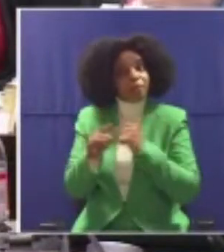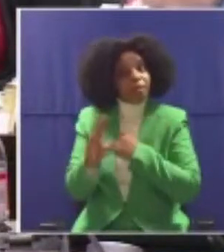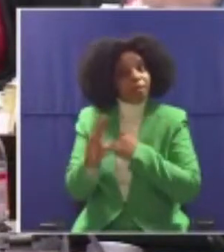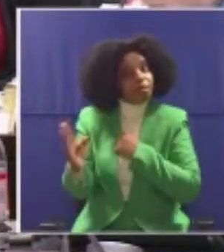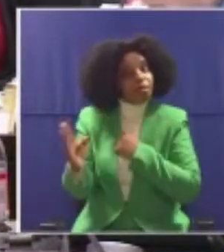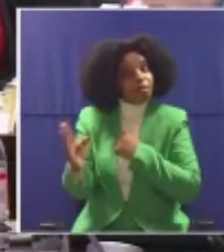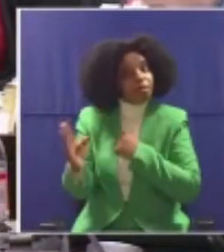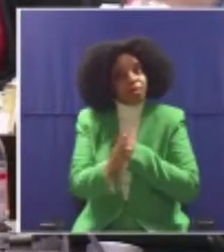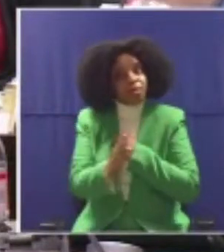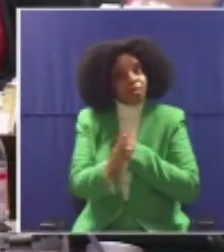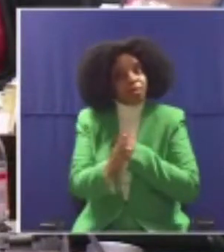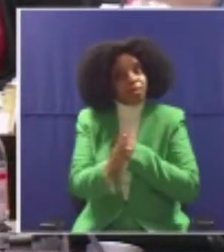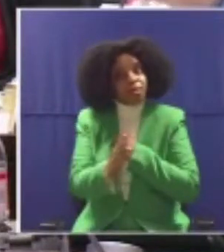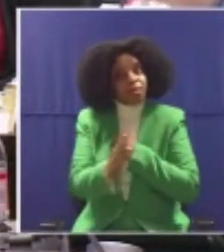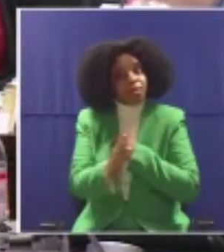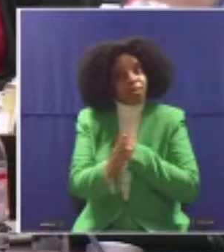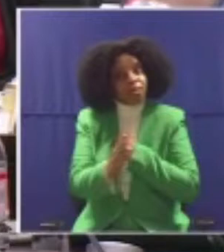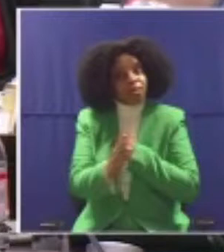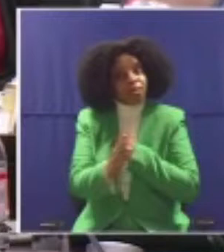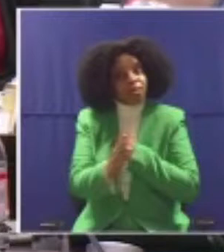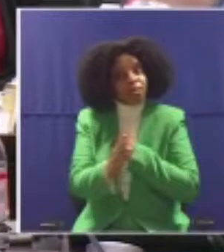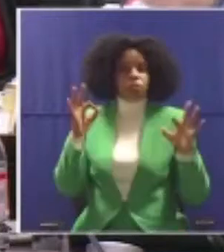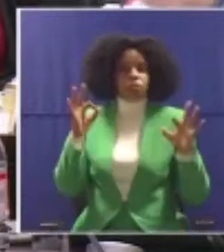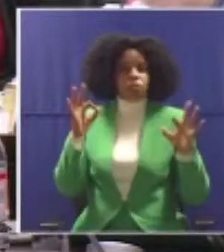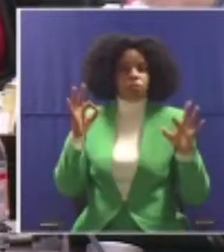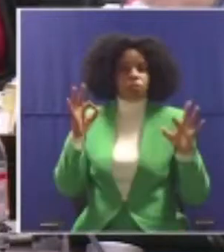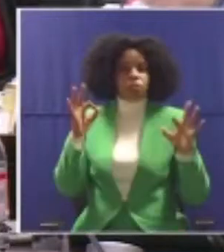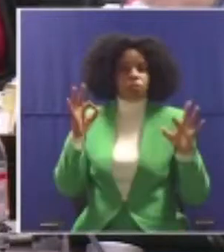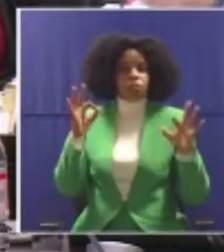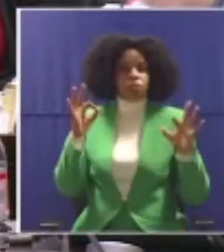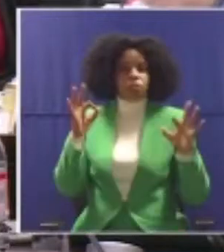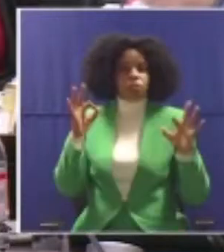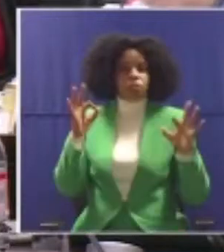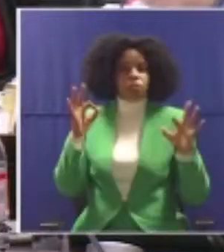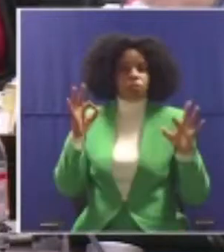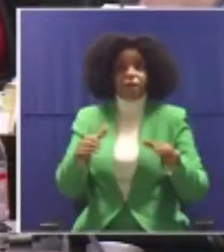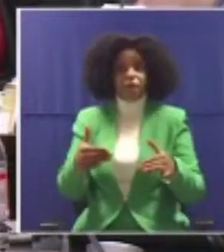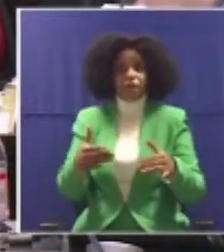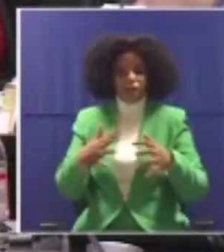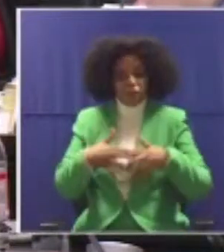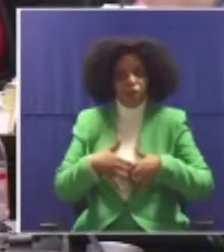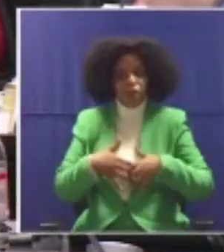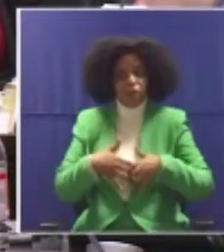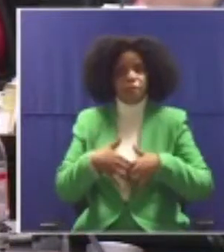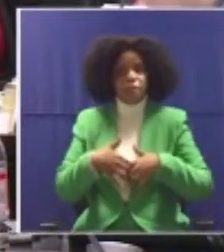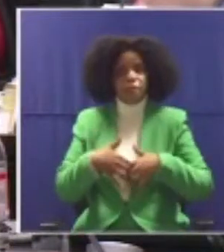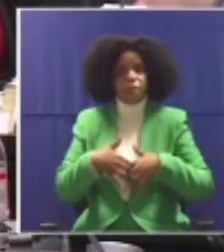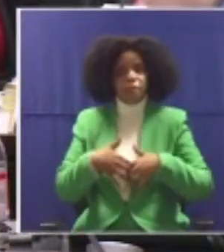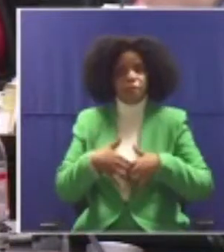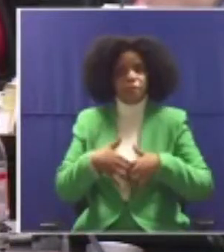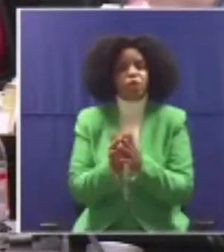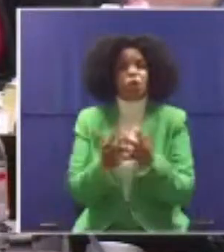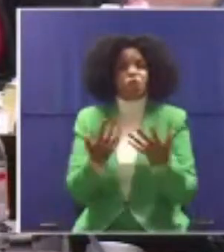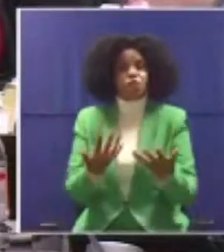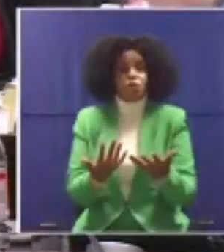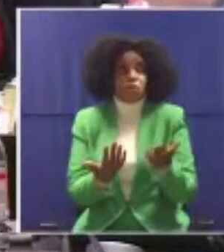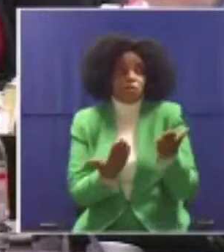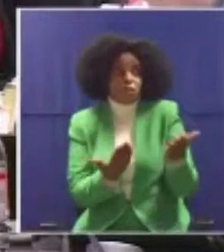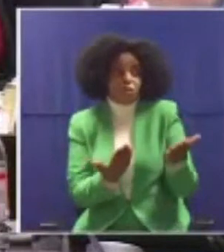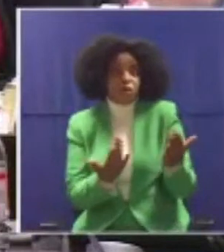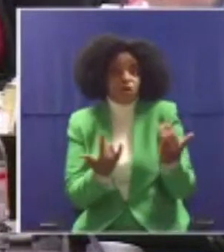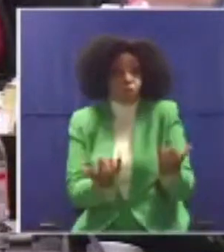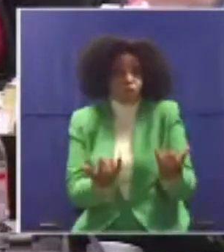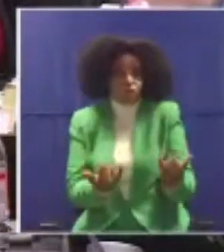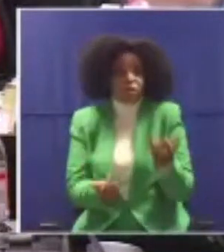to come together and pass legislation that meets all these requirements as you have stated here today, and that we will put